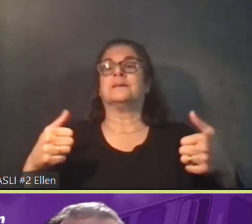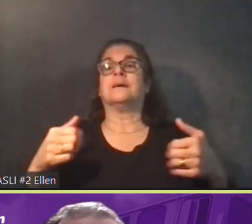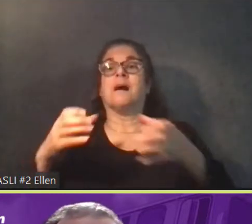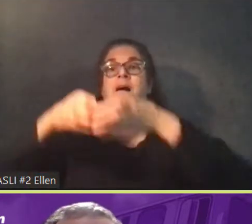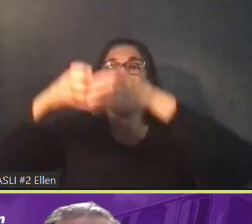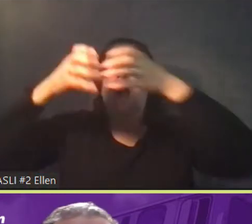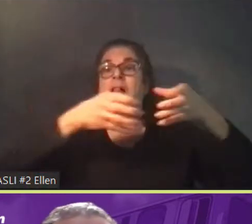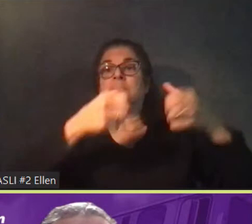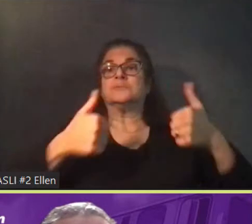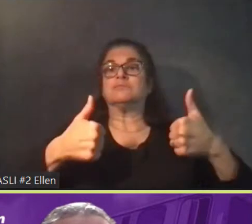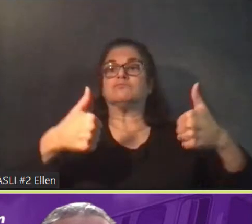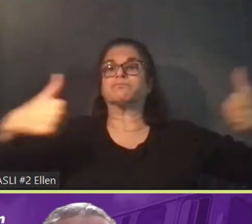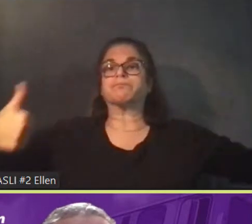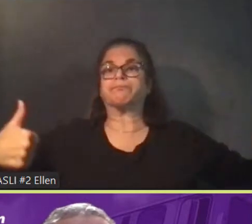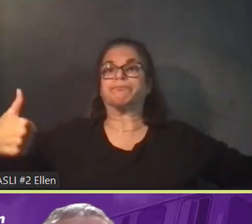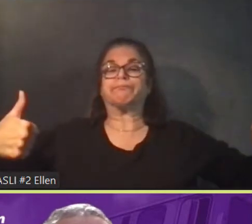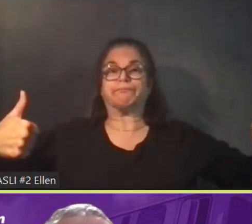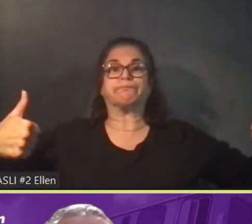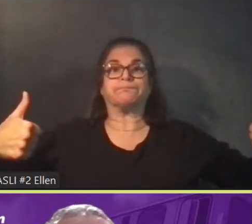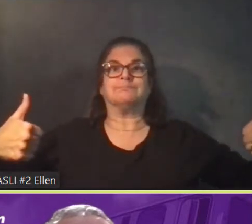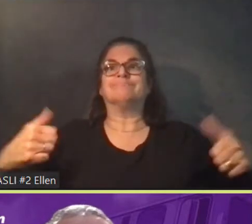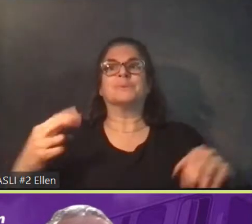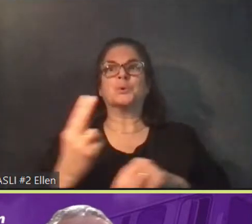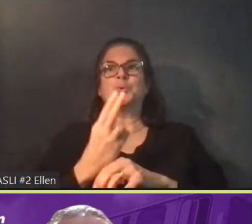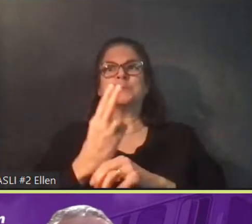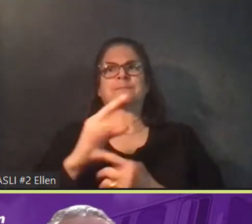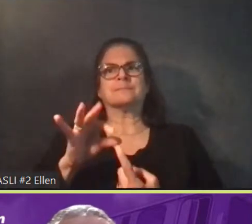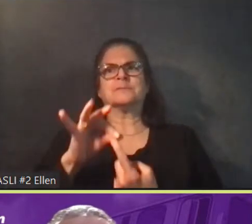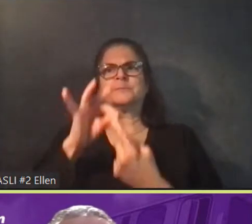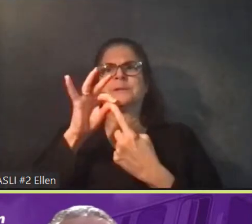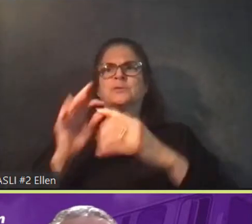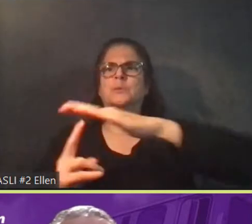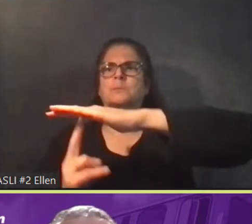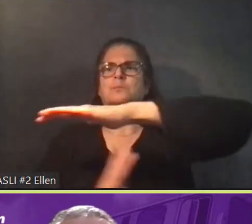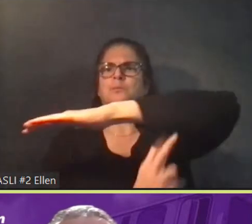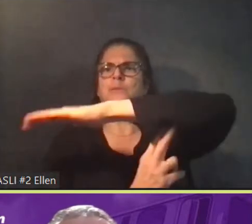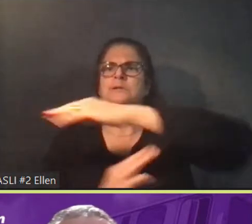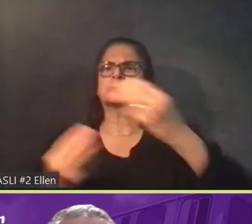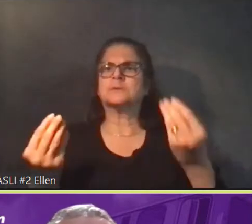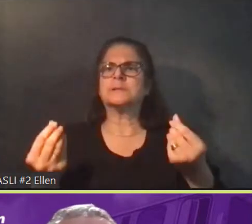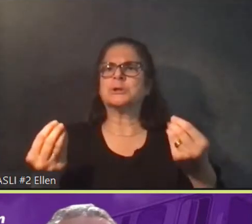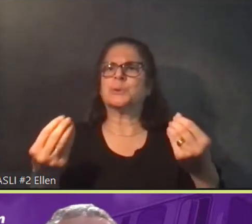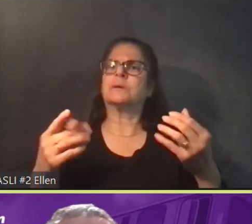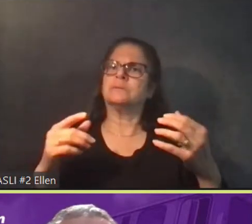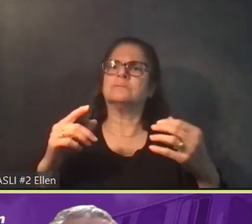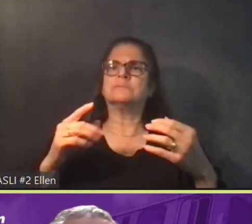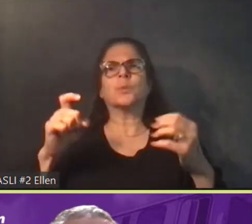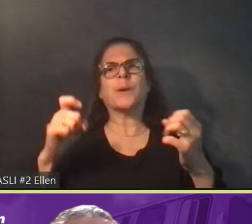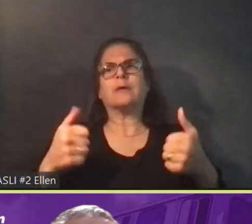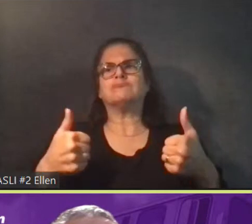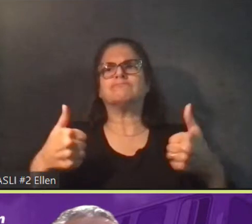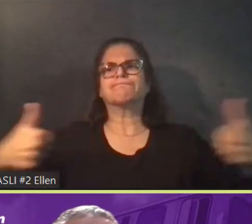reasons why we have gone with this type of bridge in this area. Next slide.